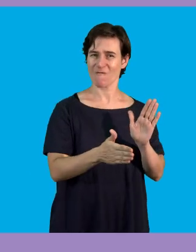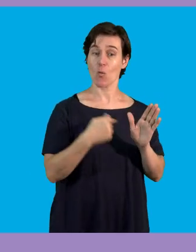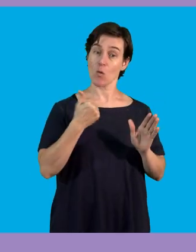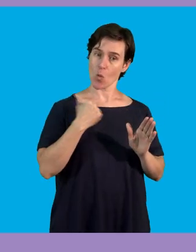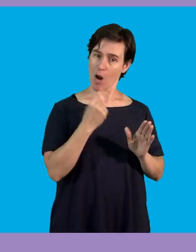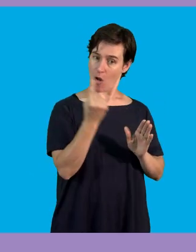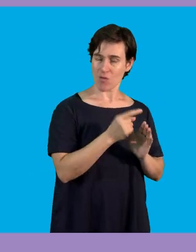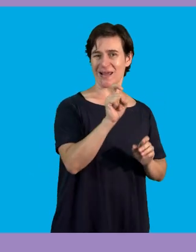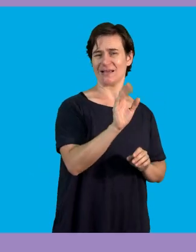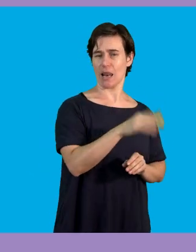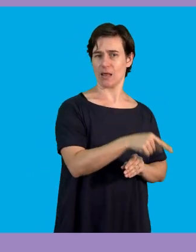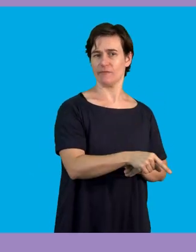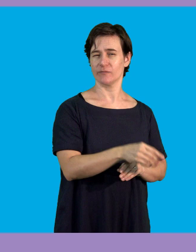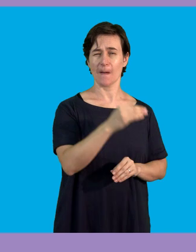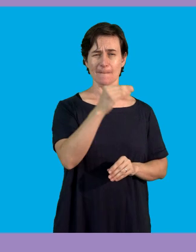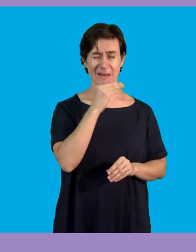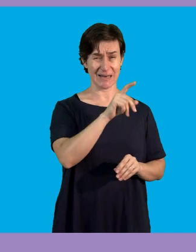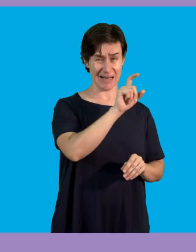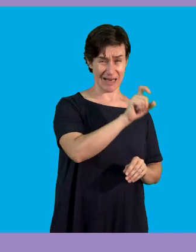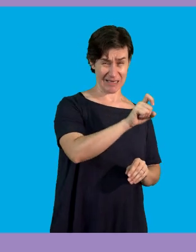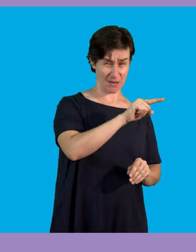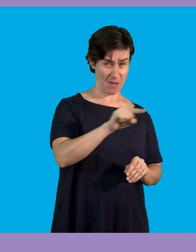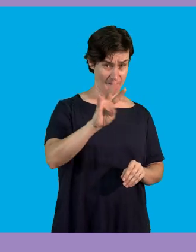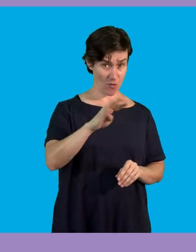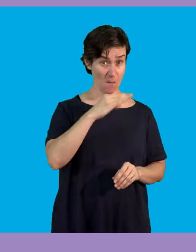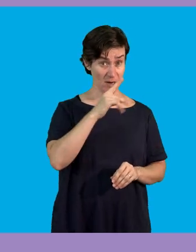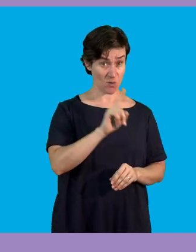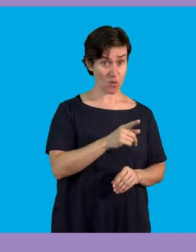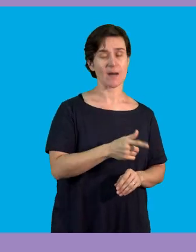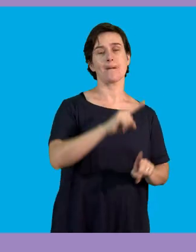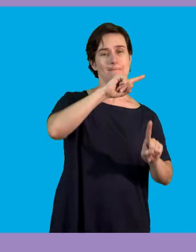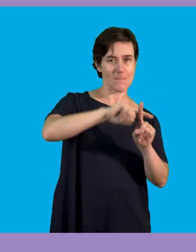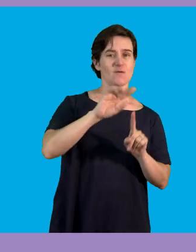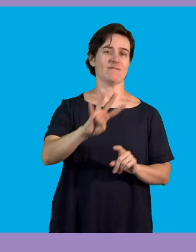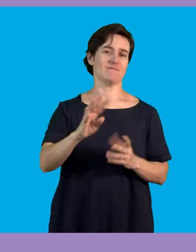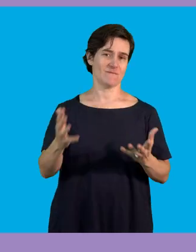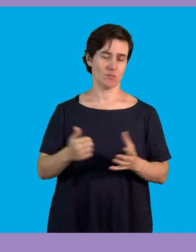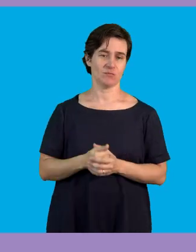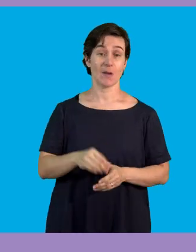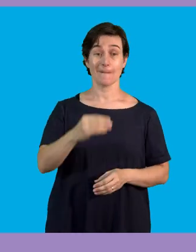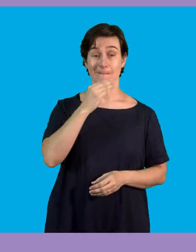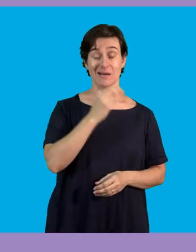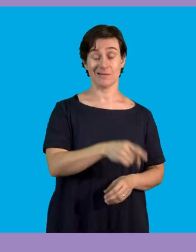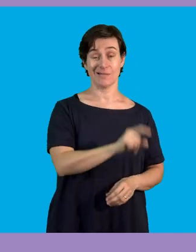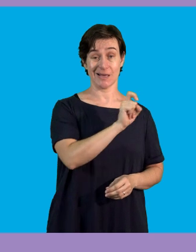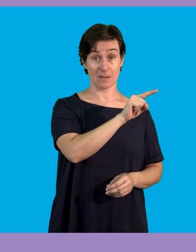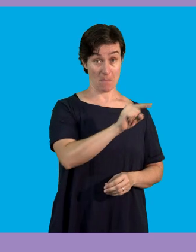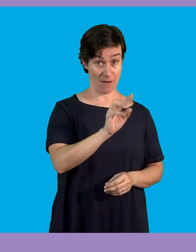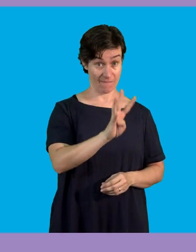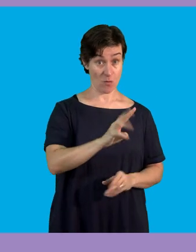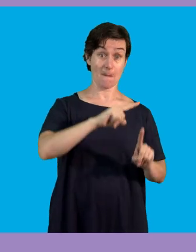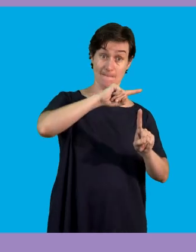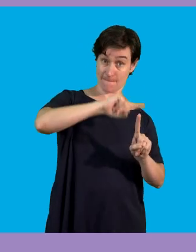we remain with x. And the additive inverse of negative 4 is positive 4. So we're going to have